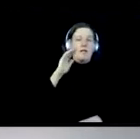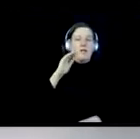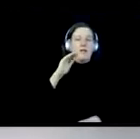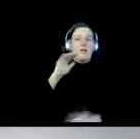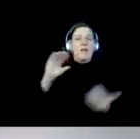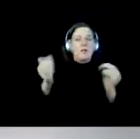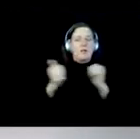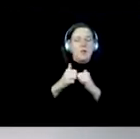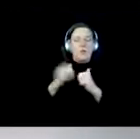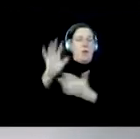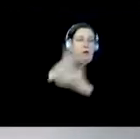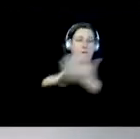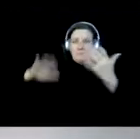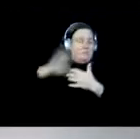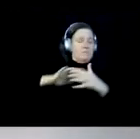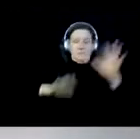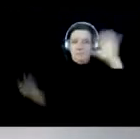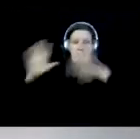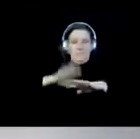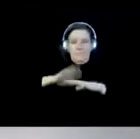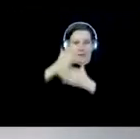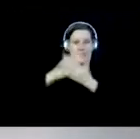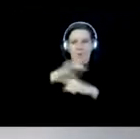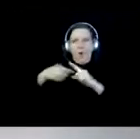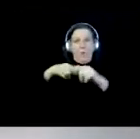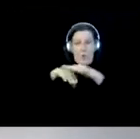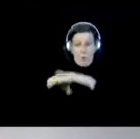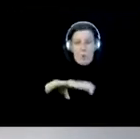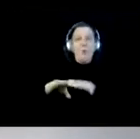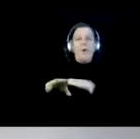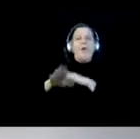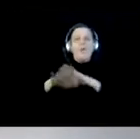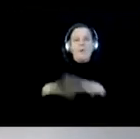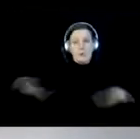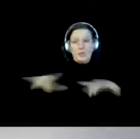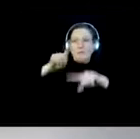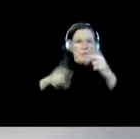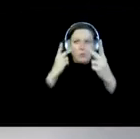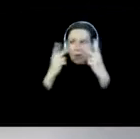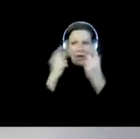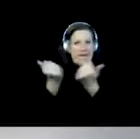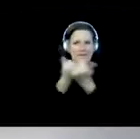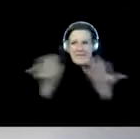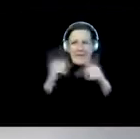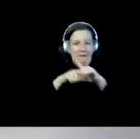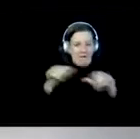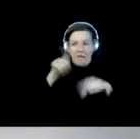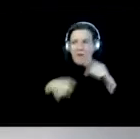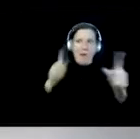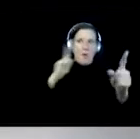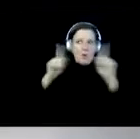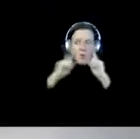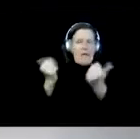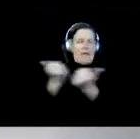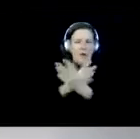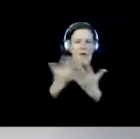a part of the work. When you're entering into the space, you can't see everything at once, you can't hear everything at once, and there is a certain aspect of